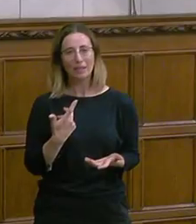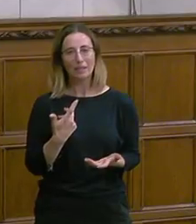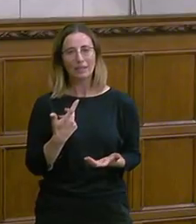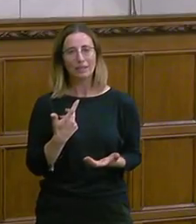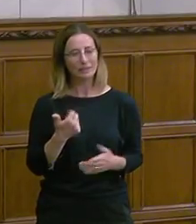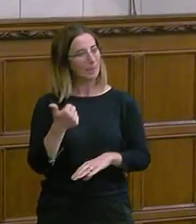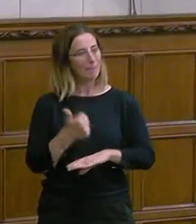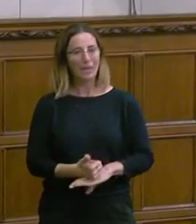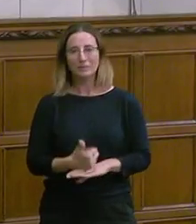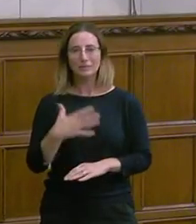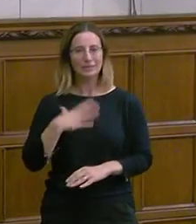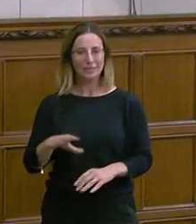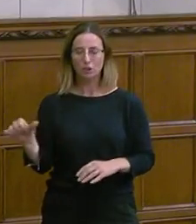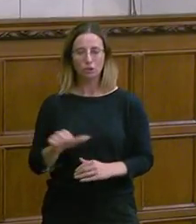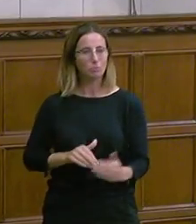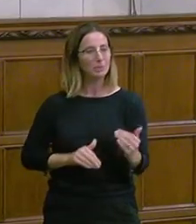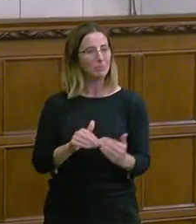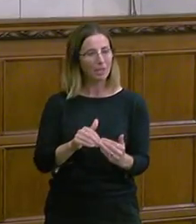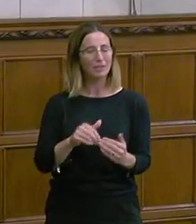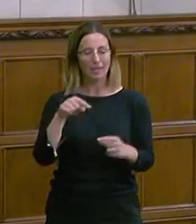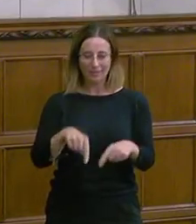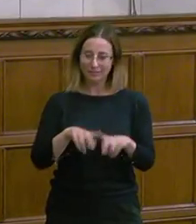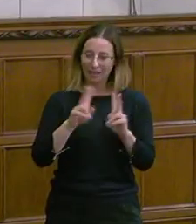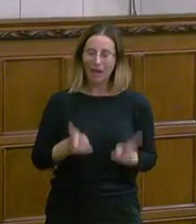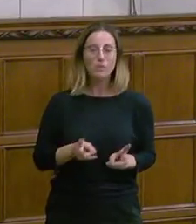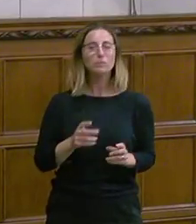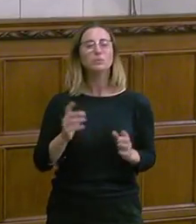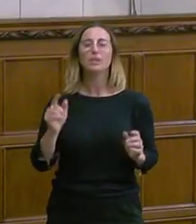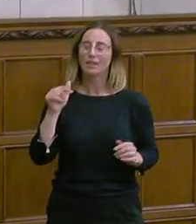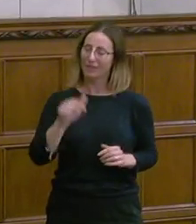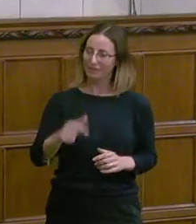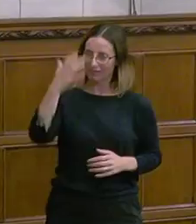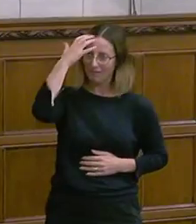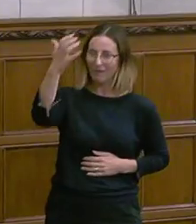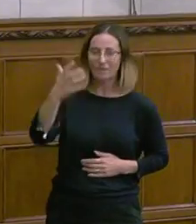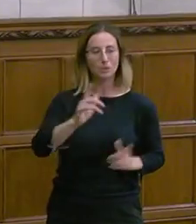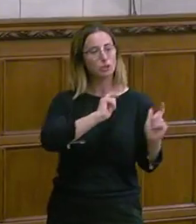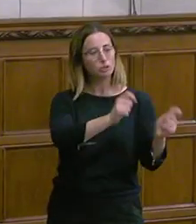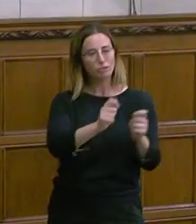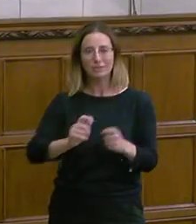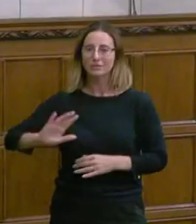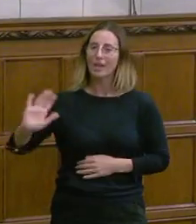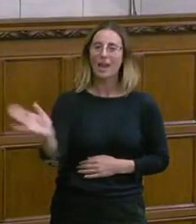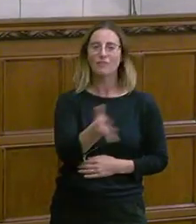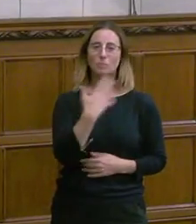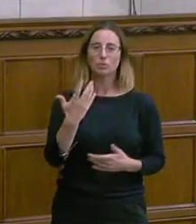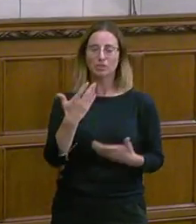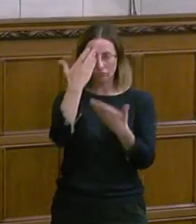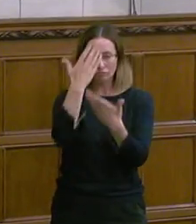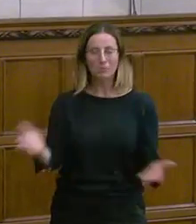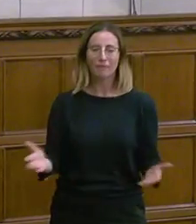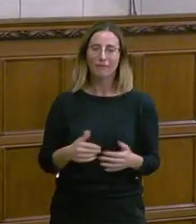if this House and this government, which I'm very proud of, wants to treat people in a civil way and look at